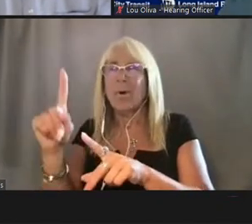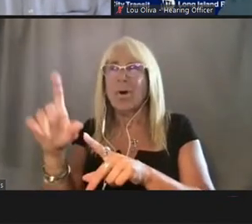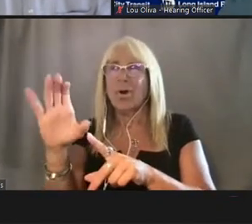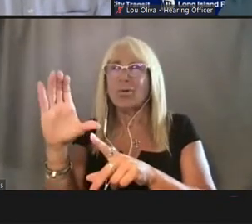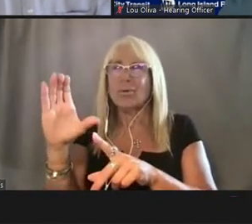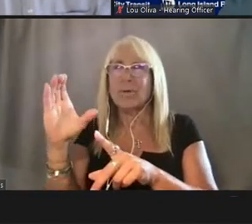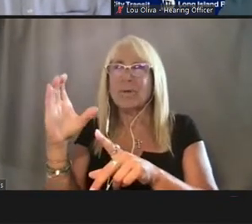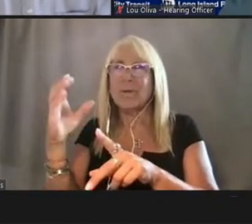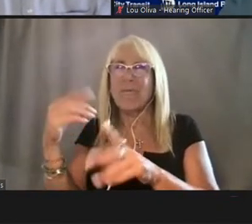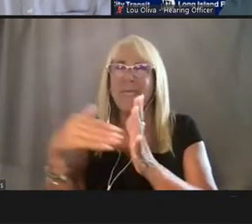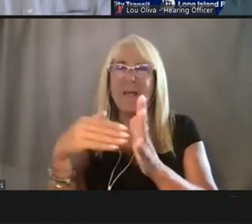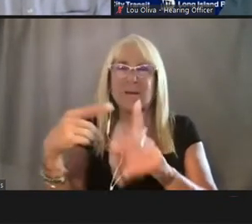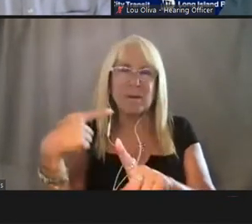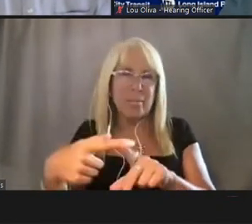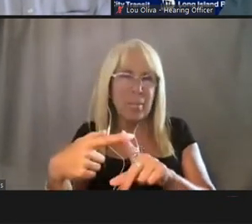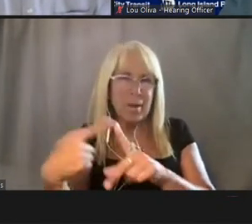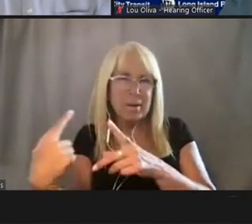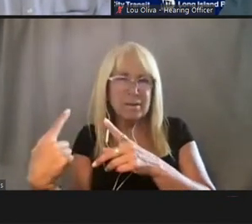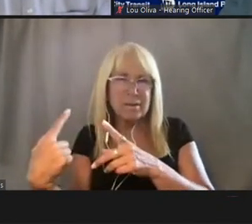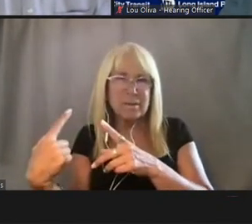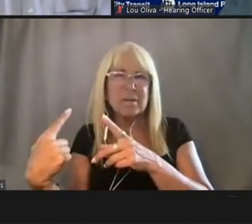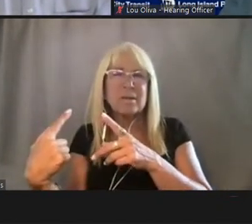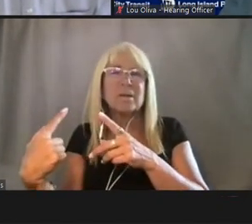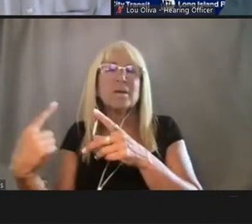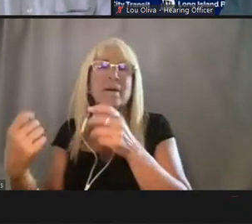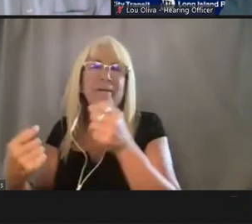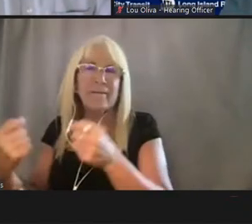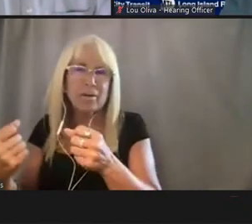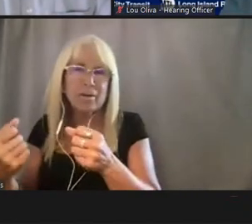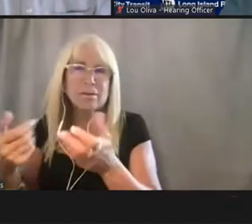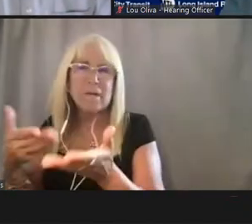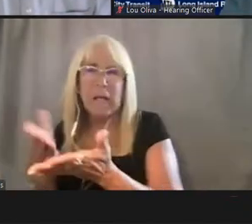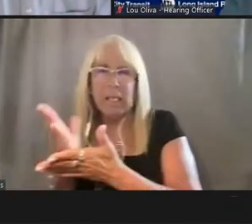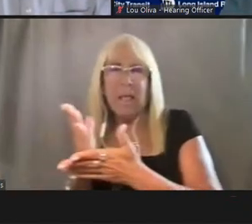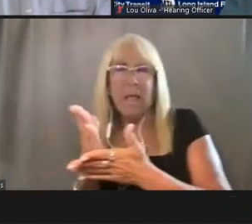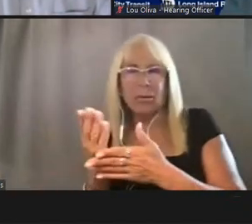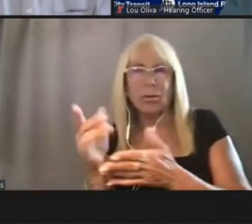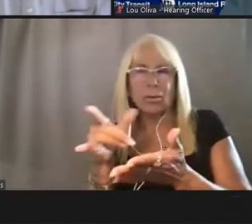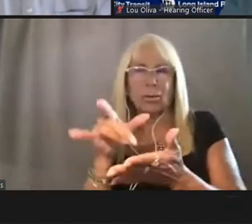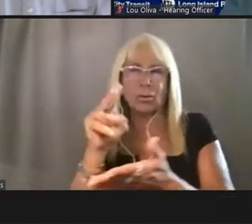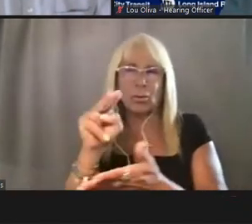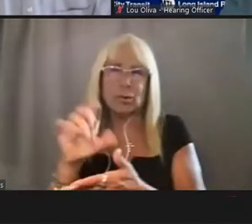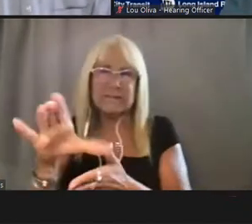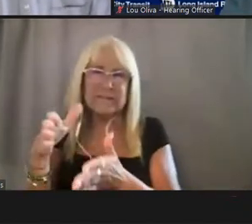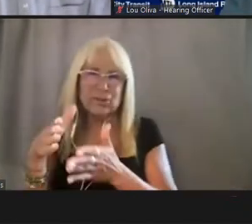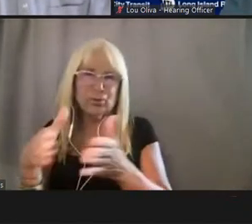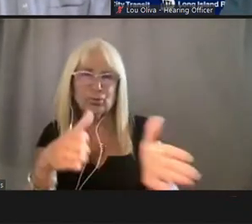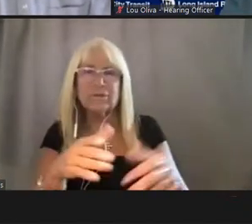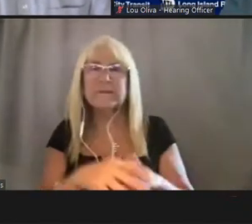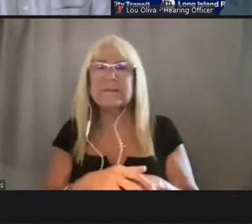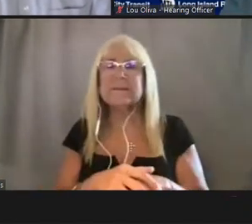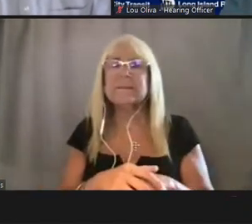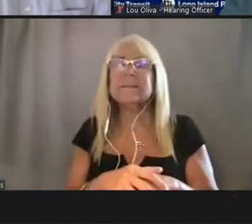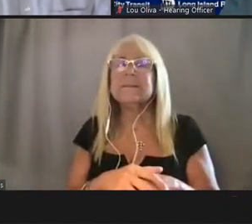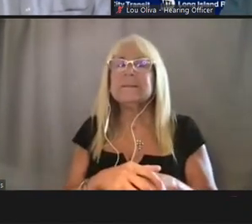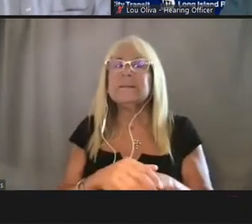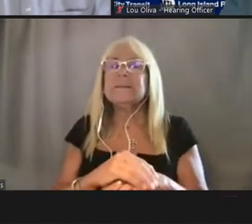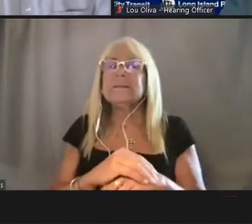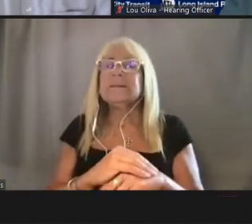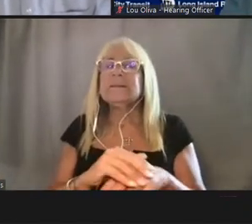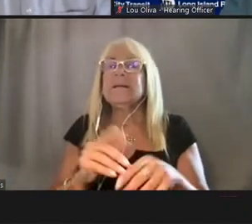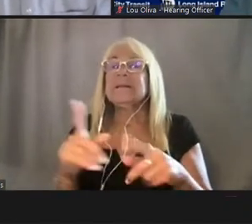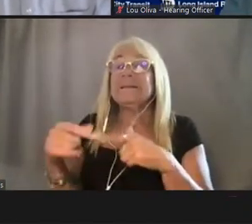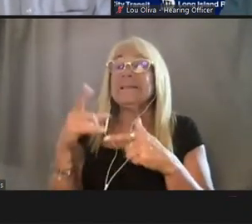much of an oversight as far as environmental impact of such a huge number of vehicles since then there were many studies